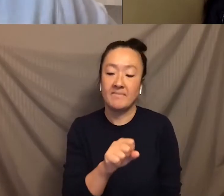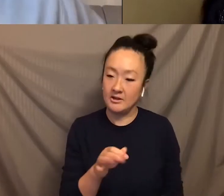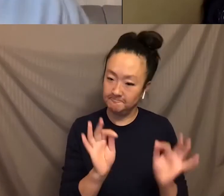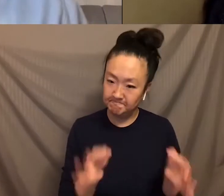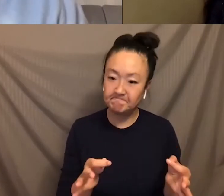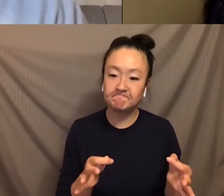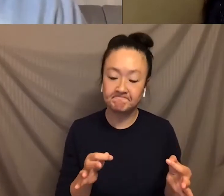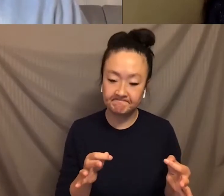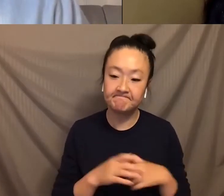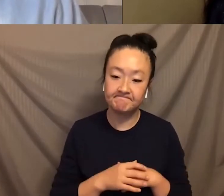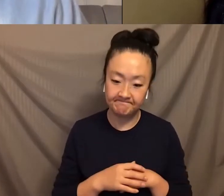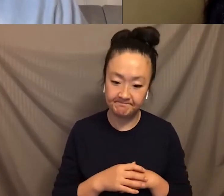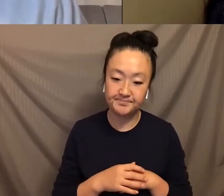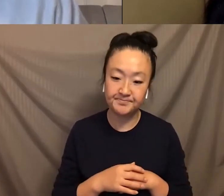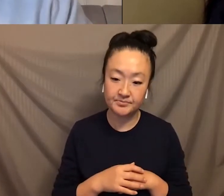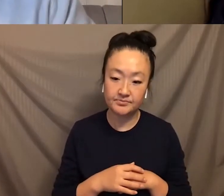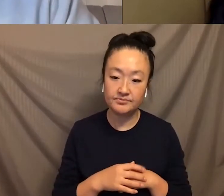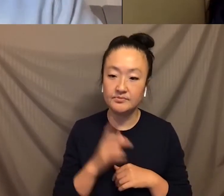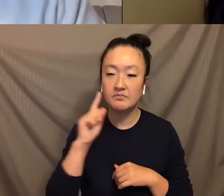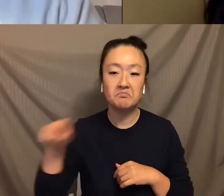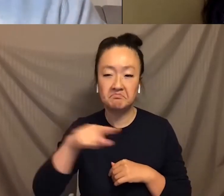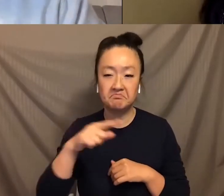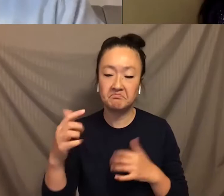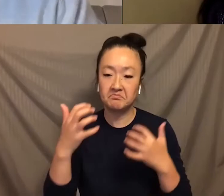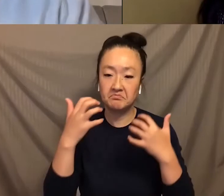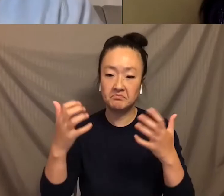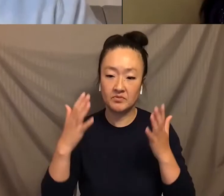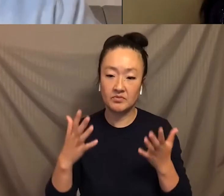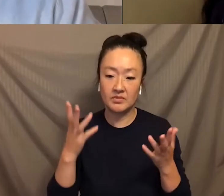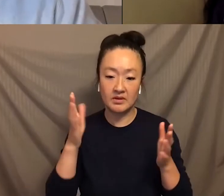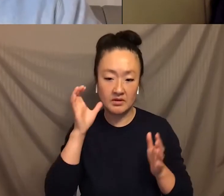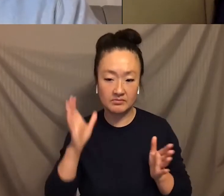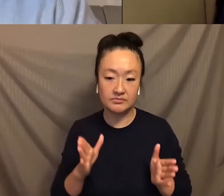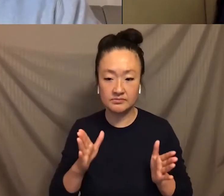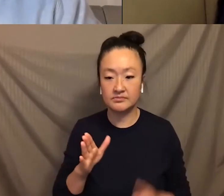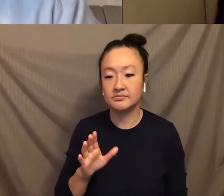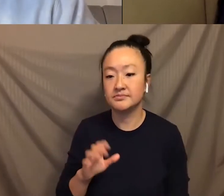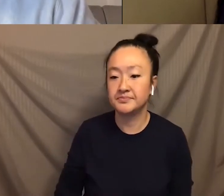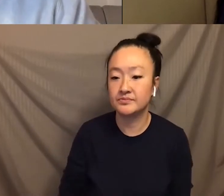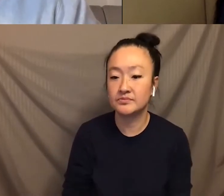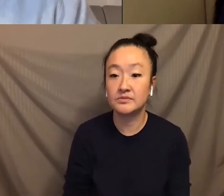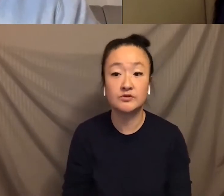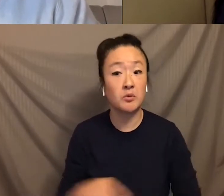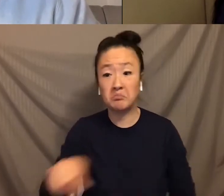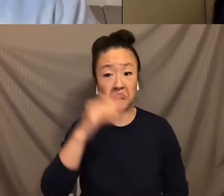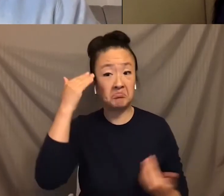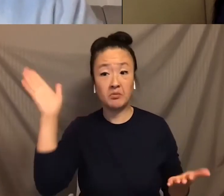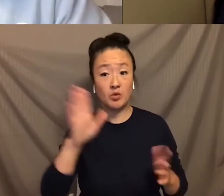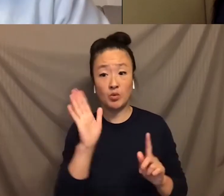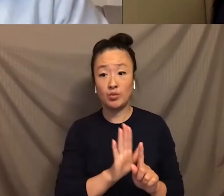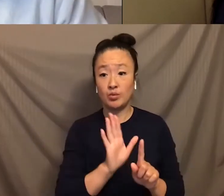So for viewers and listeners who might not be familiar with Chow Yang Bui's work, so she